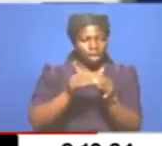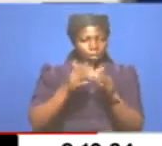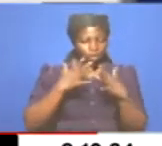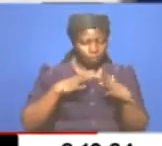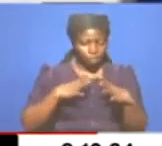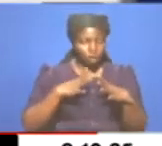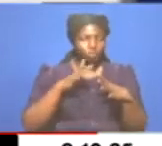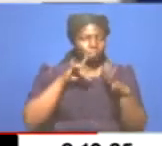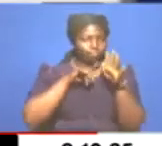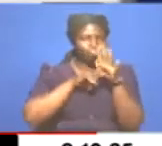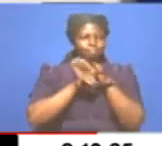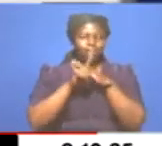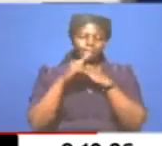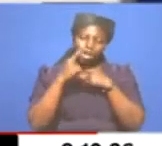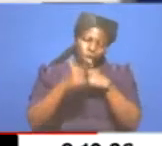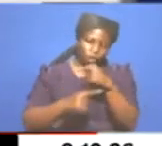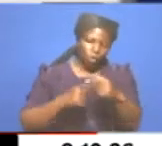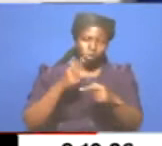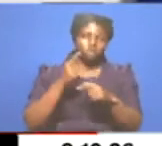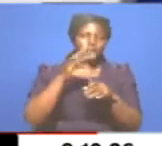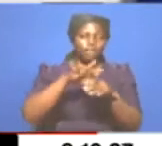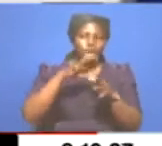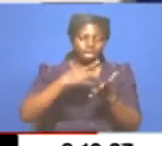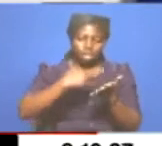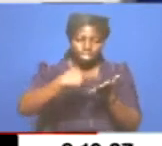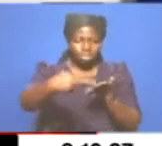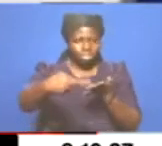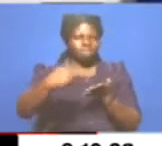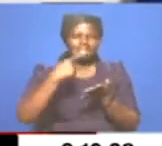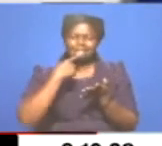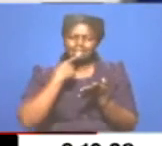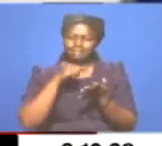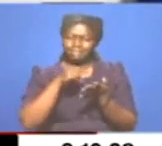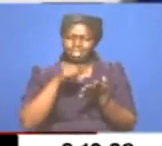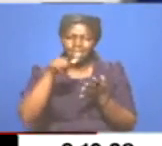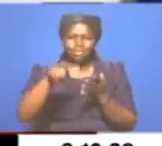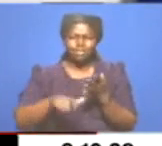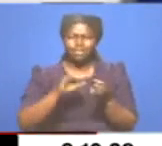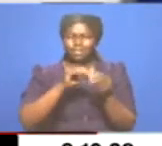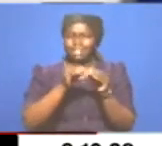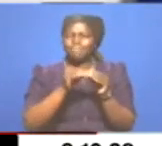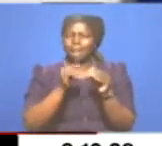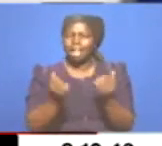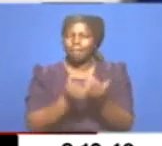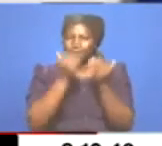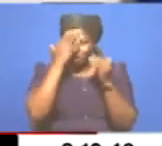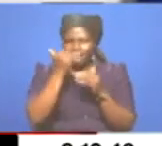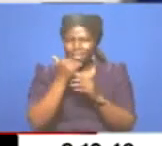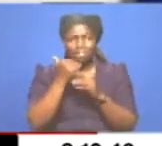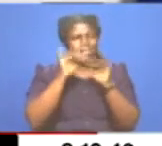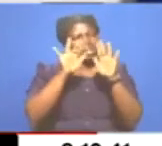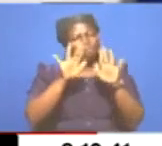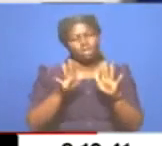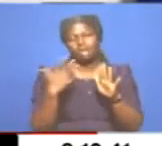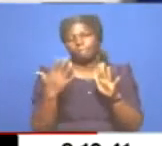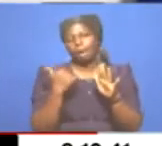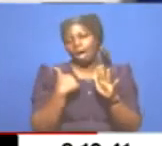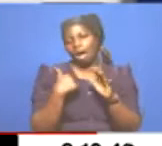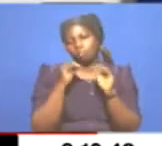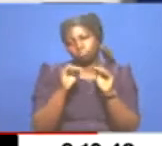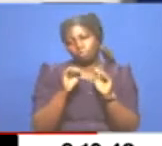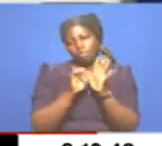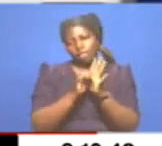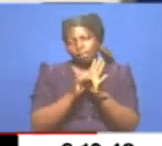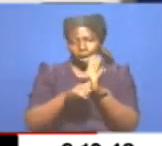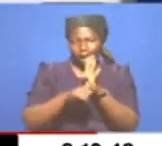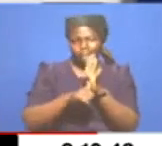registration exercise to lack of crucial documents such as identification cards among the youth. Speaking in Kisii, IEBC